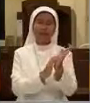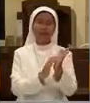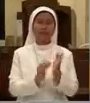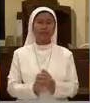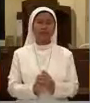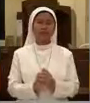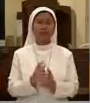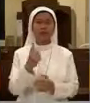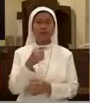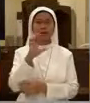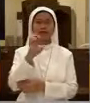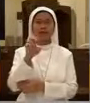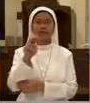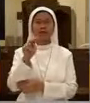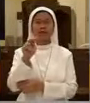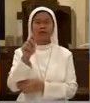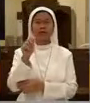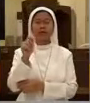a centurion.